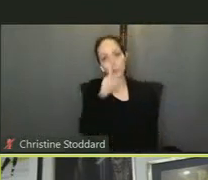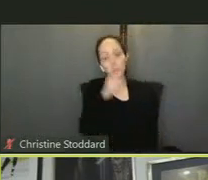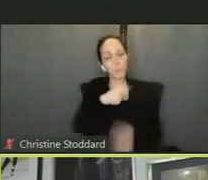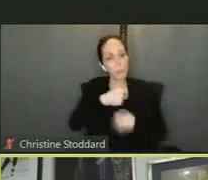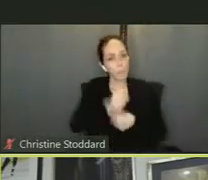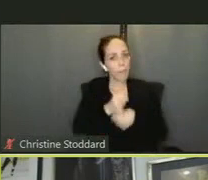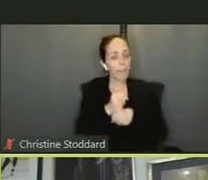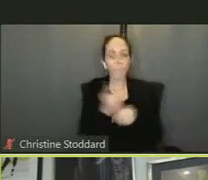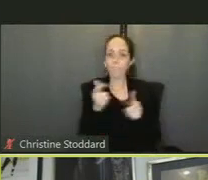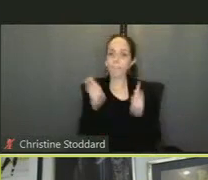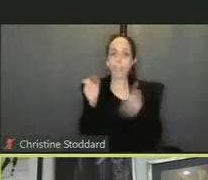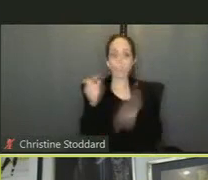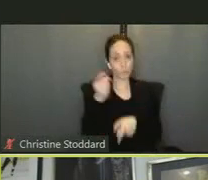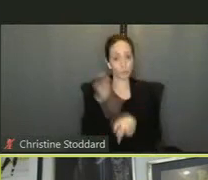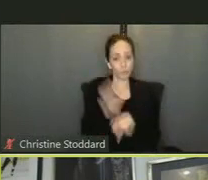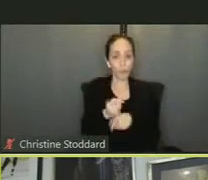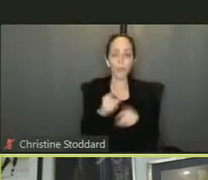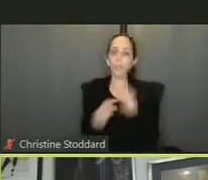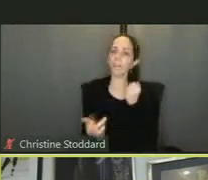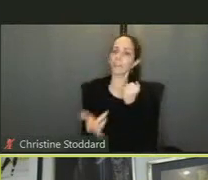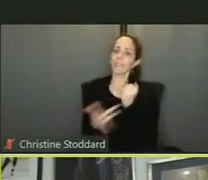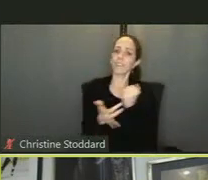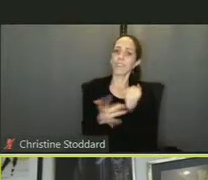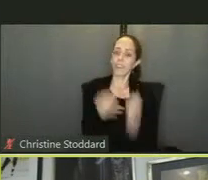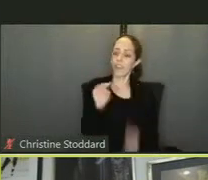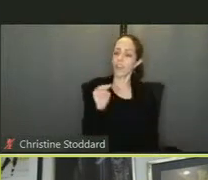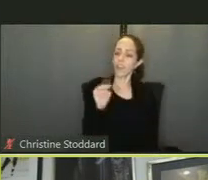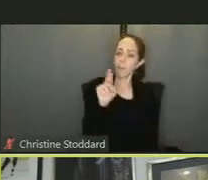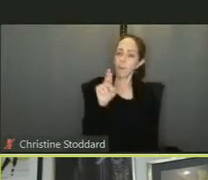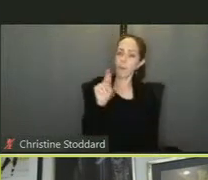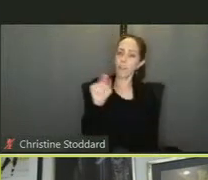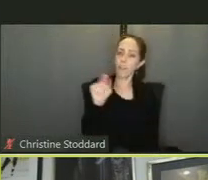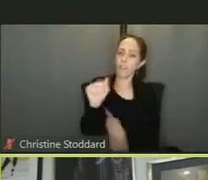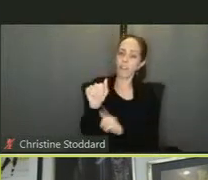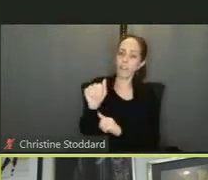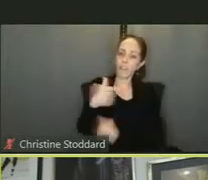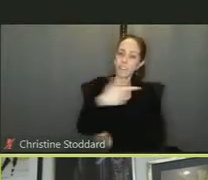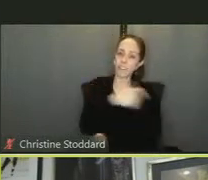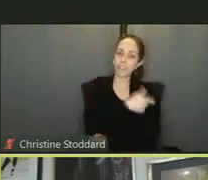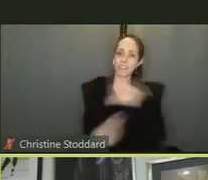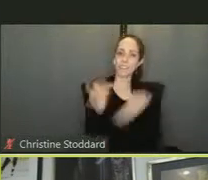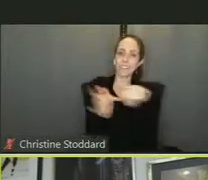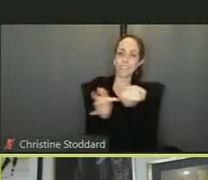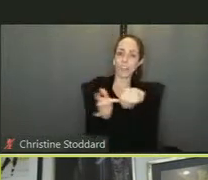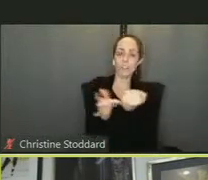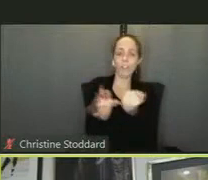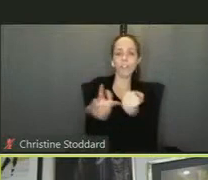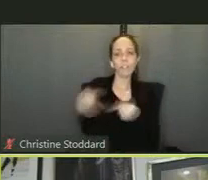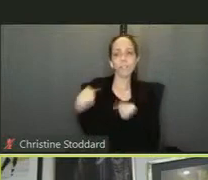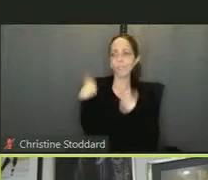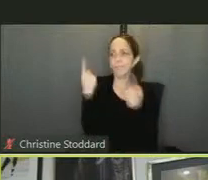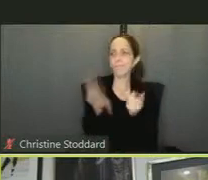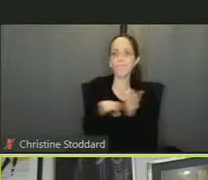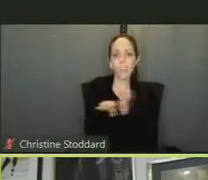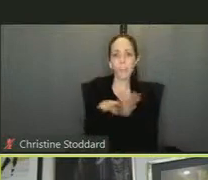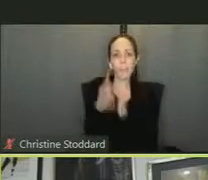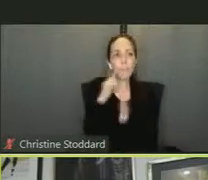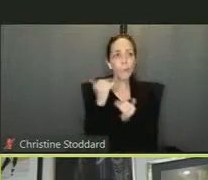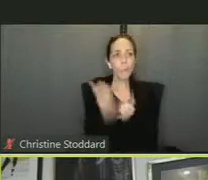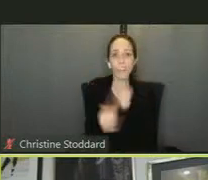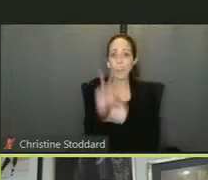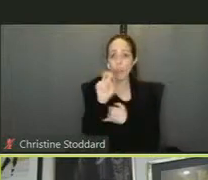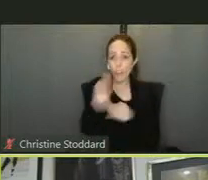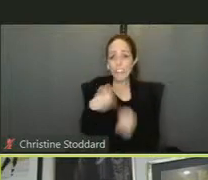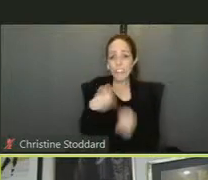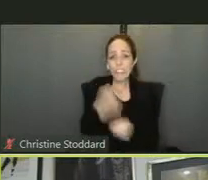And however, this technology, the mRNA technology with the vaccines, has been in development for over the past 3 decades.